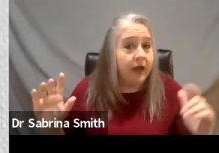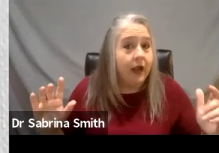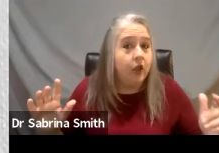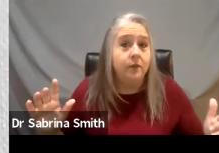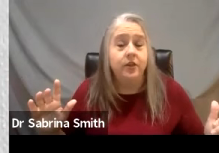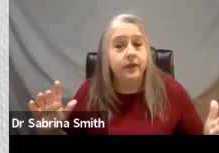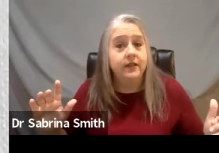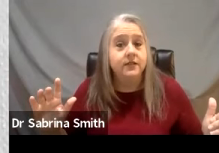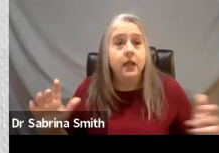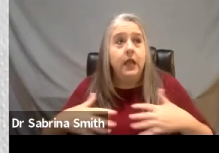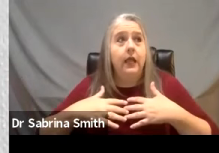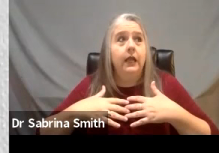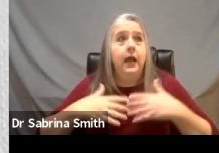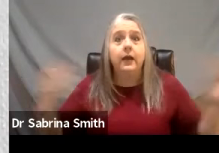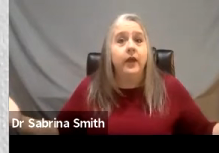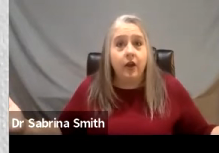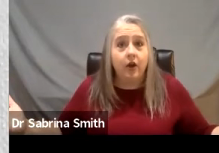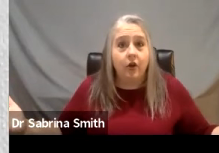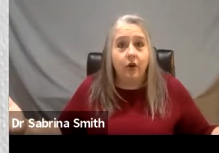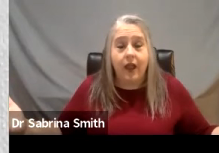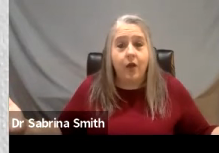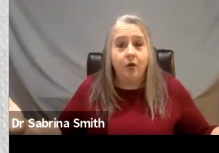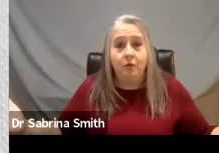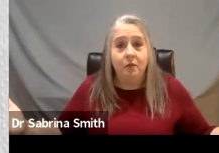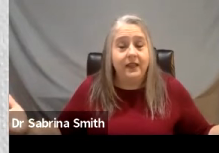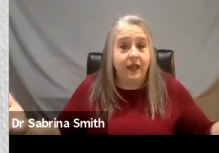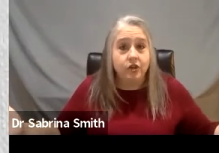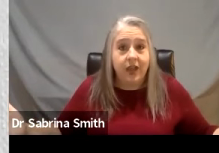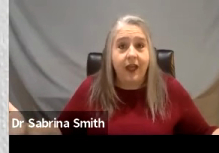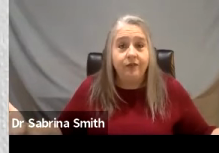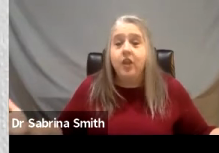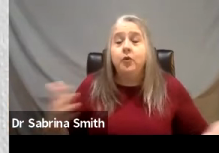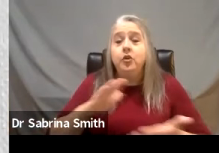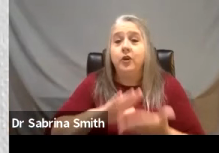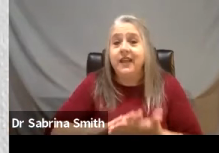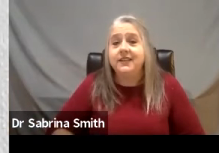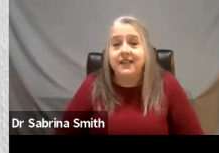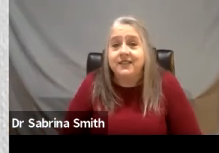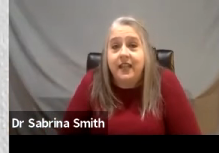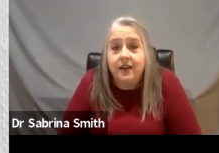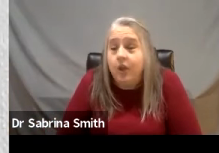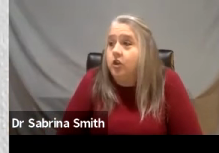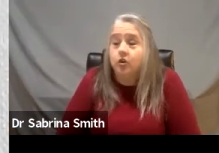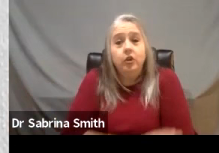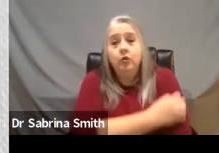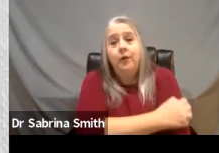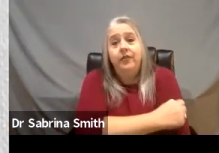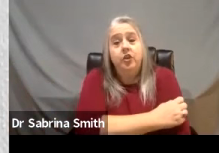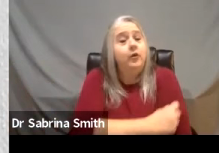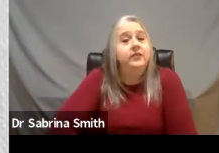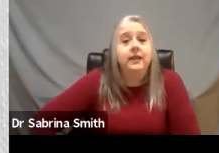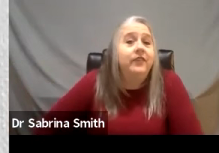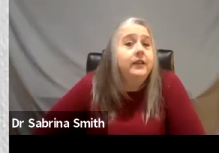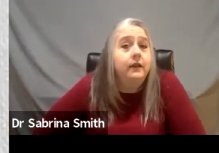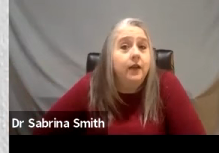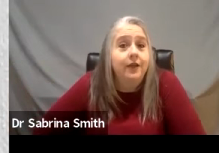I don't care how long you've been doing this, and I don't care how many letters you have. When you go to take a test again, you go in there, you